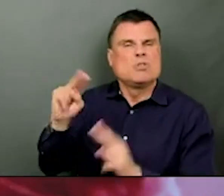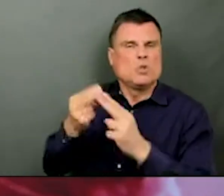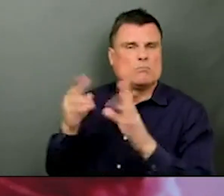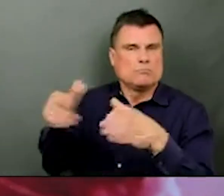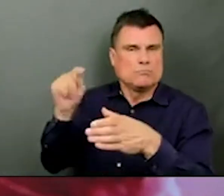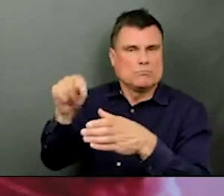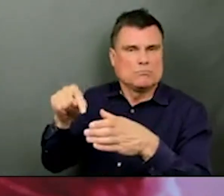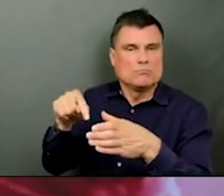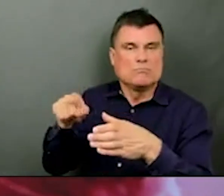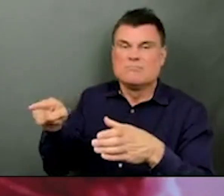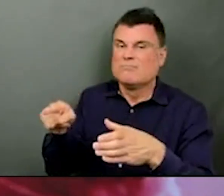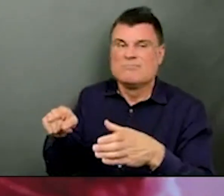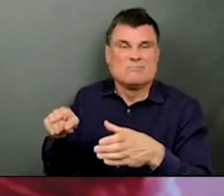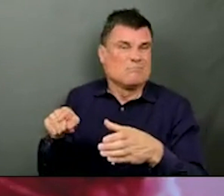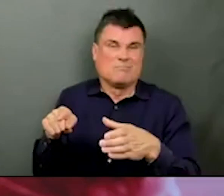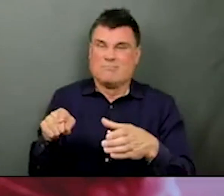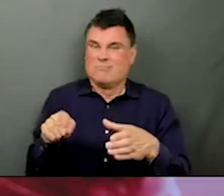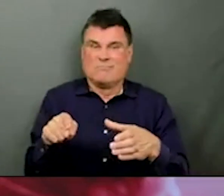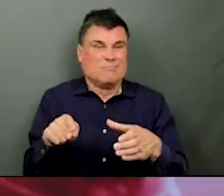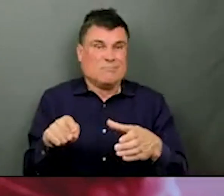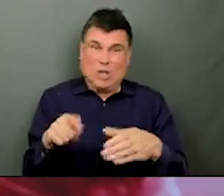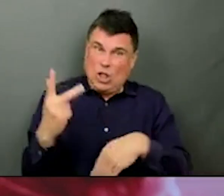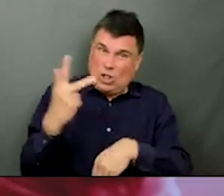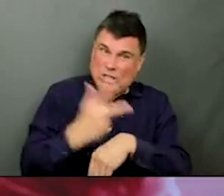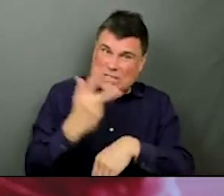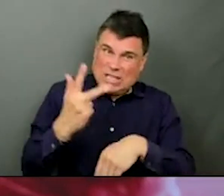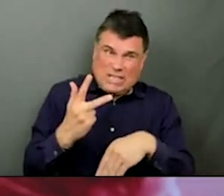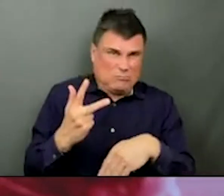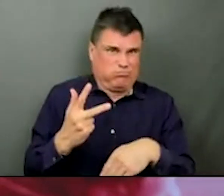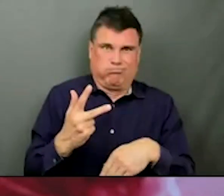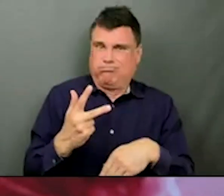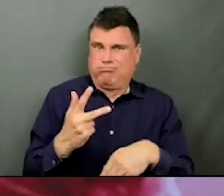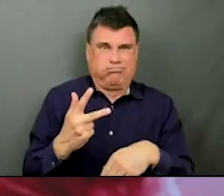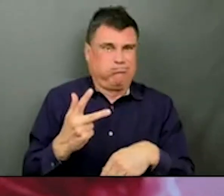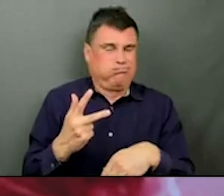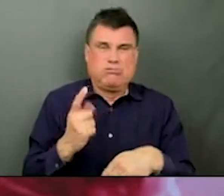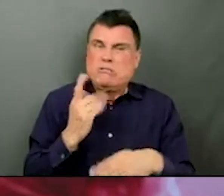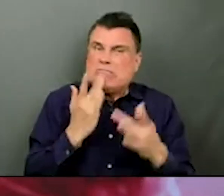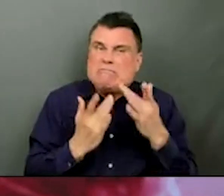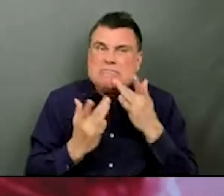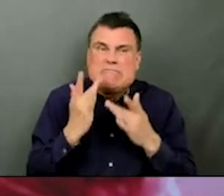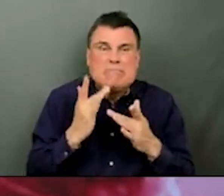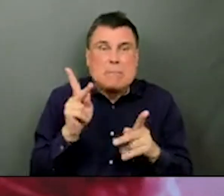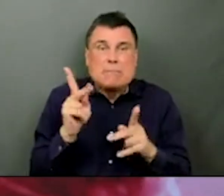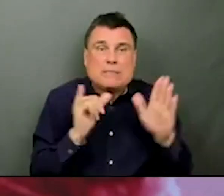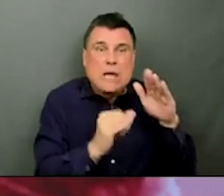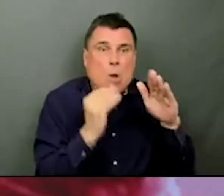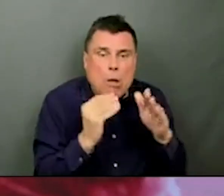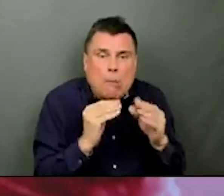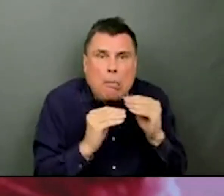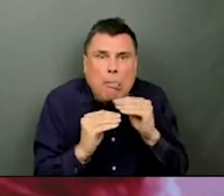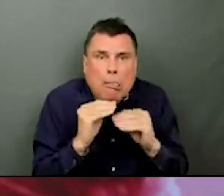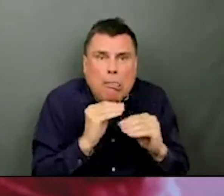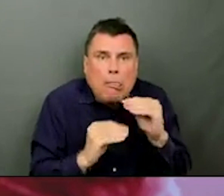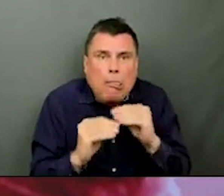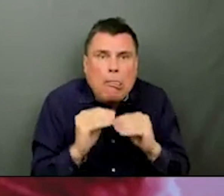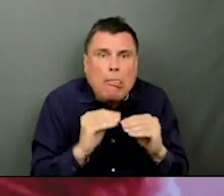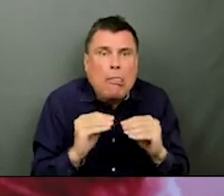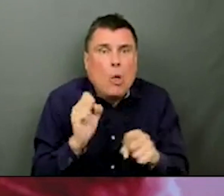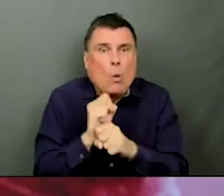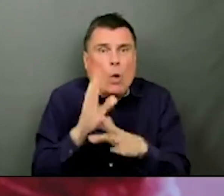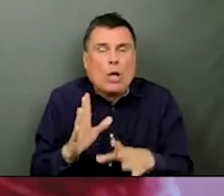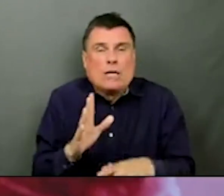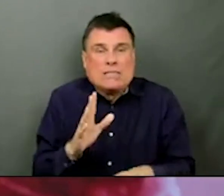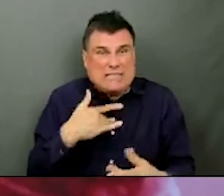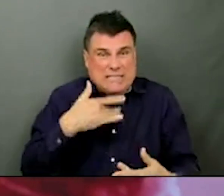than 3 days of lost pay. They face potential economic devastation. Ensuring workers don't have to make the untenable decision between staying home with